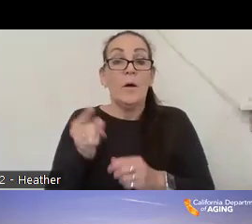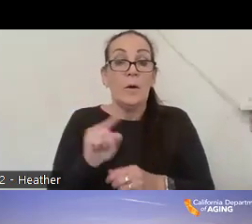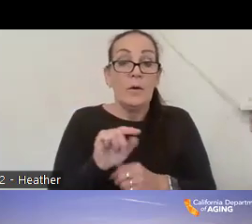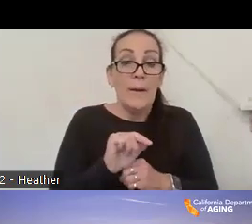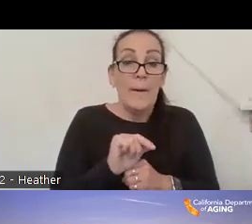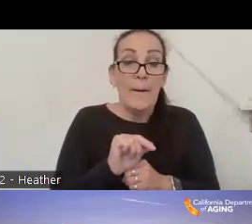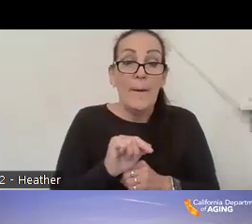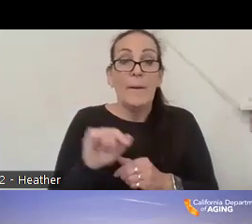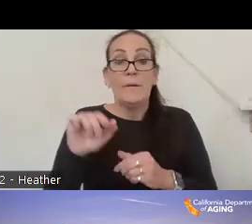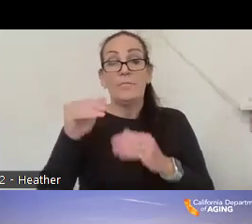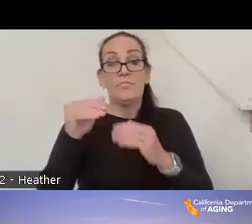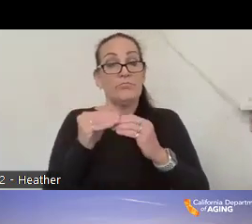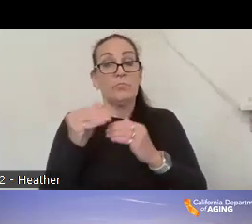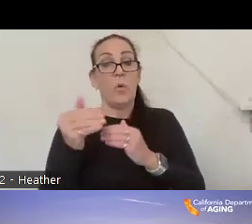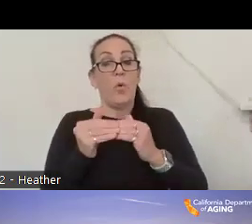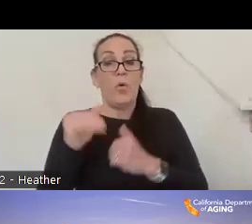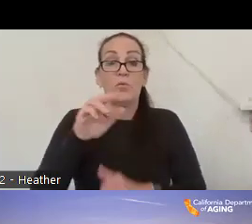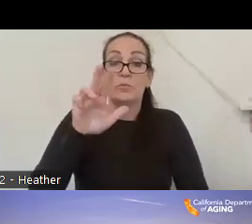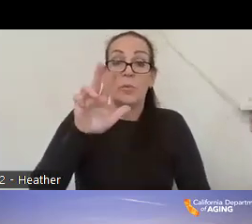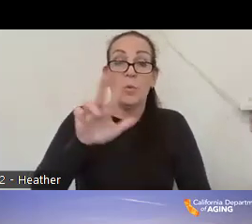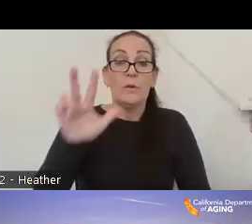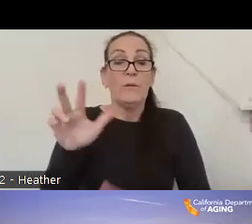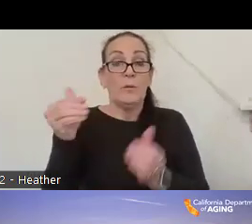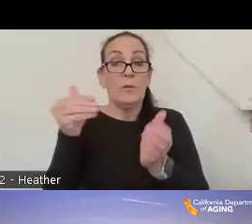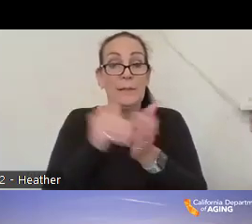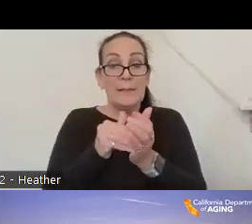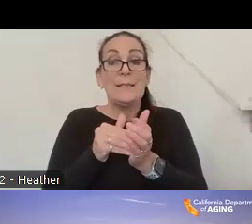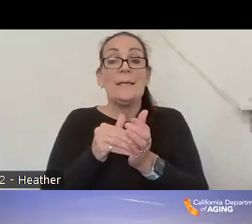over 850 courses offered, over